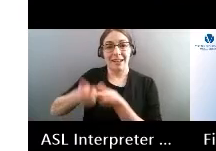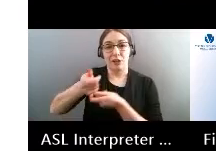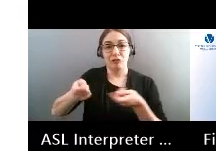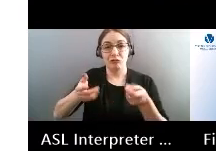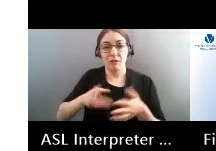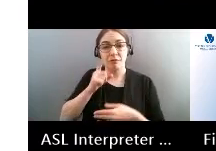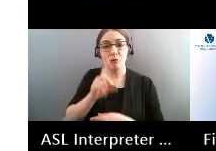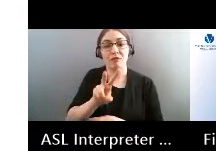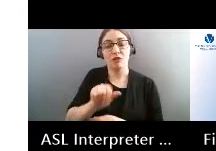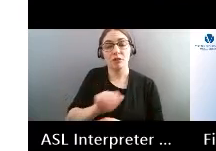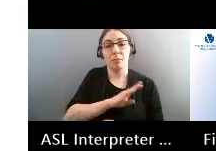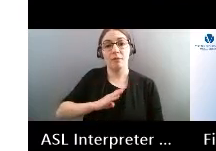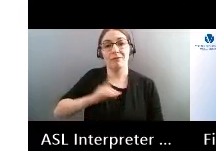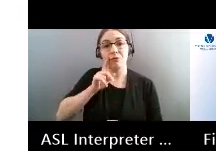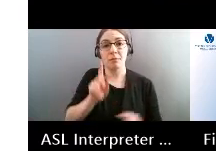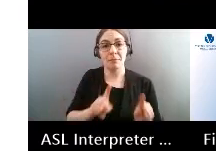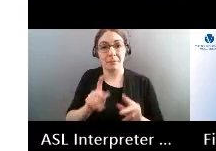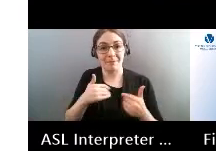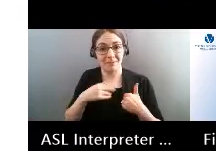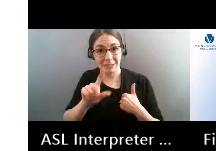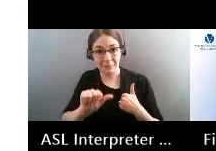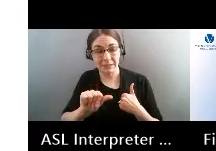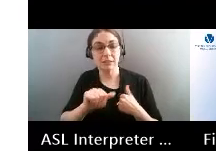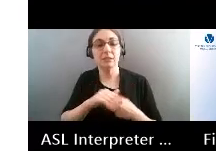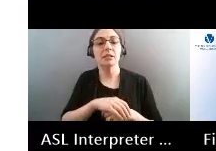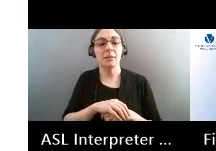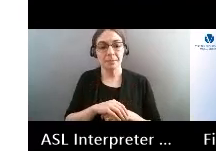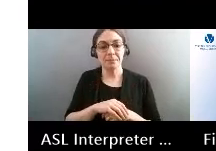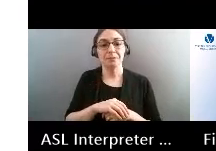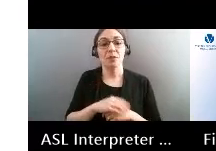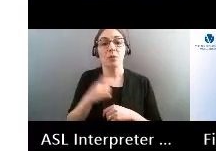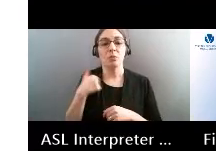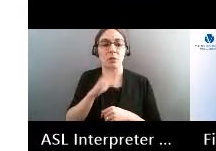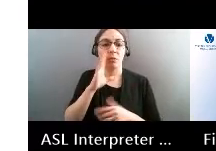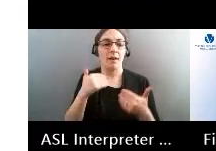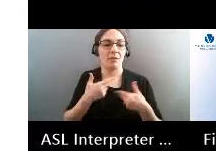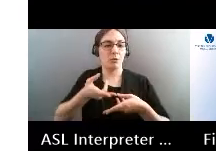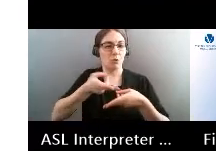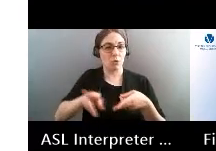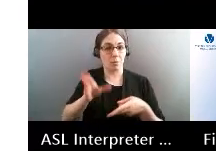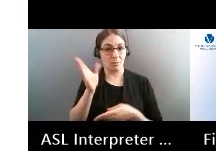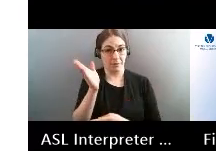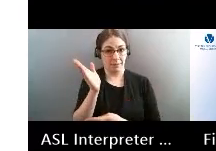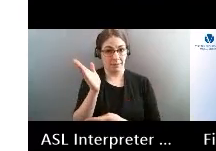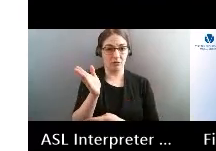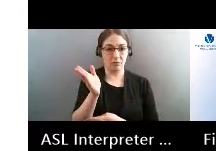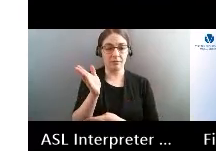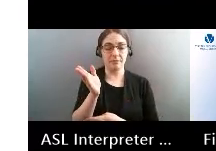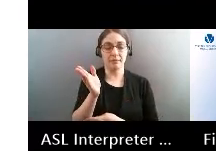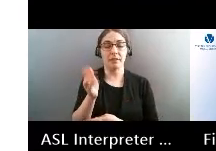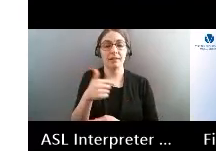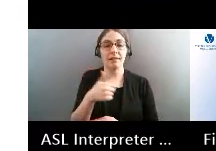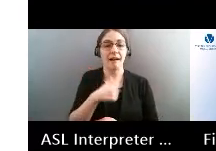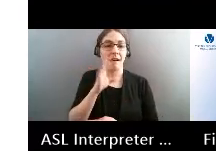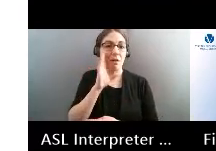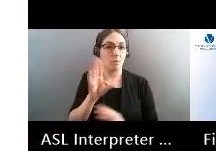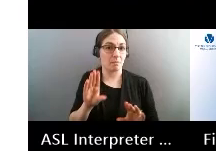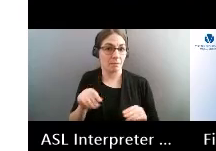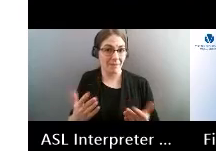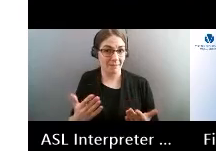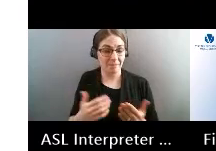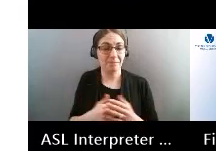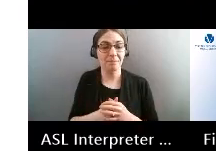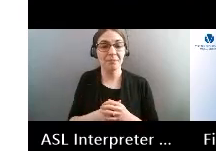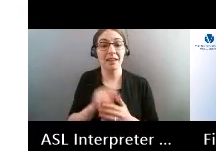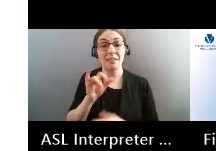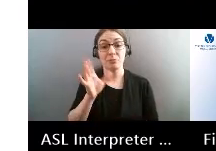Virginia Board for People with Disabilities. We will have a short presentation that I will provide, and the